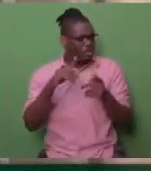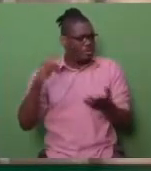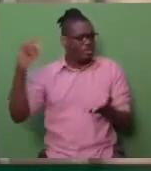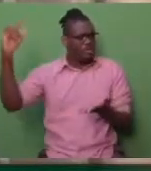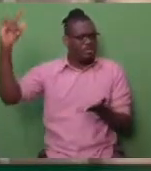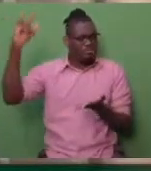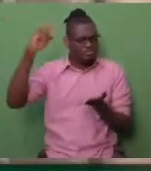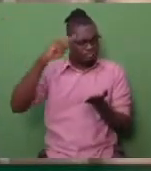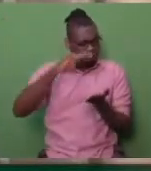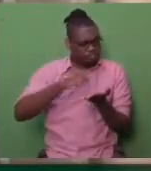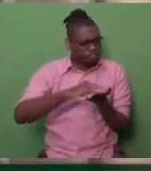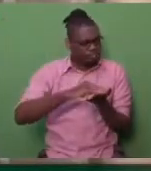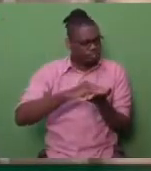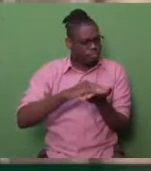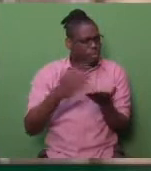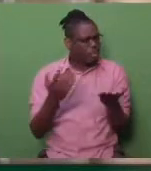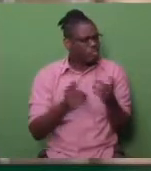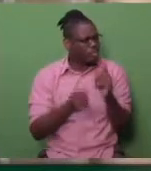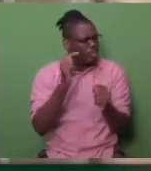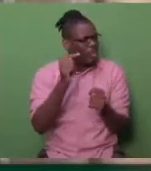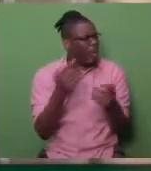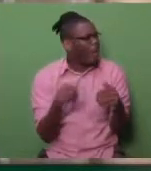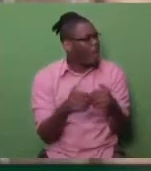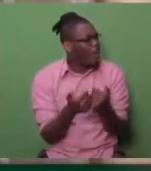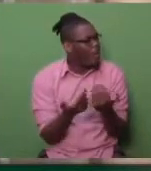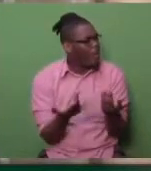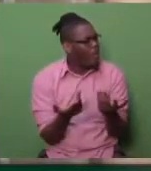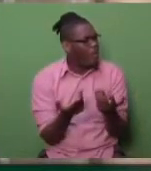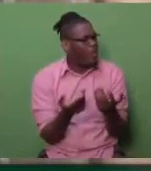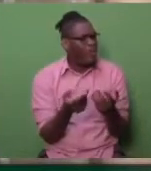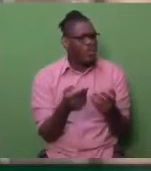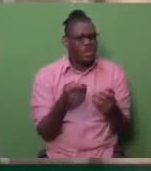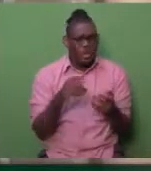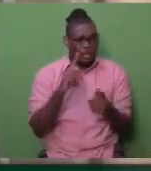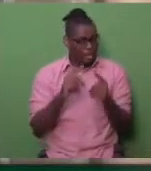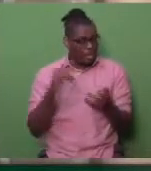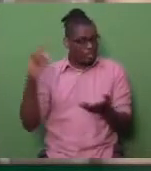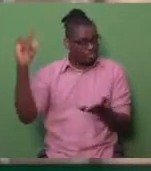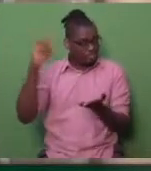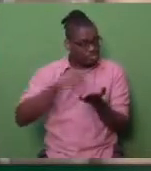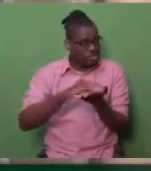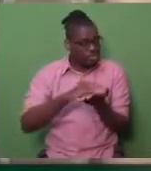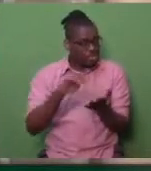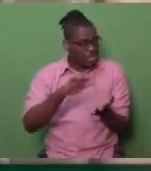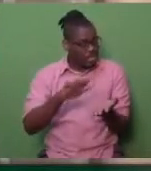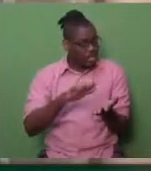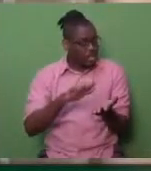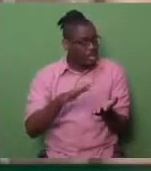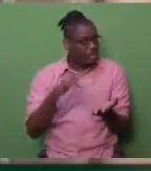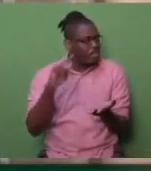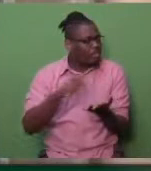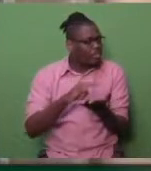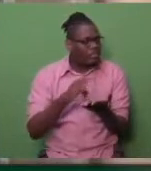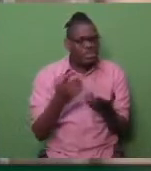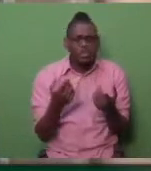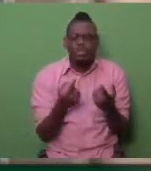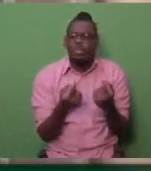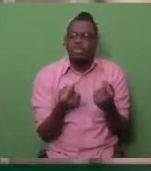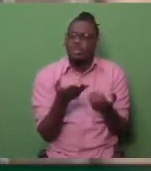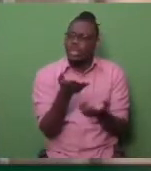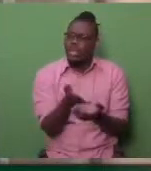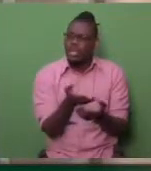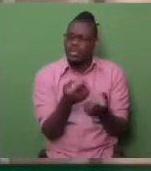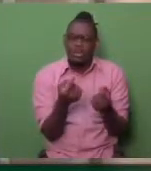the Israelis landed here at the airport. And when we asked, what were they doing here? What did they come here to do? I'm still